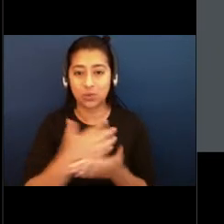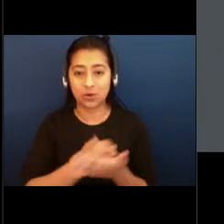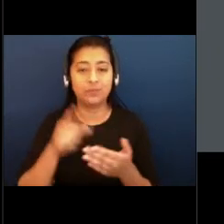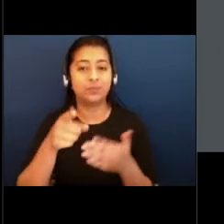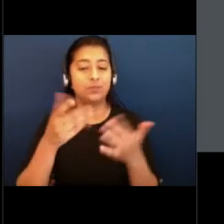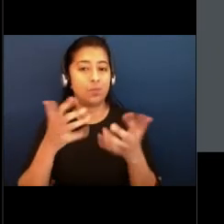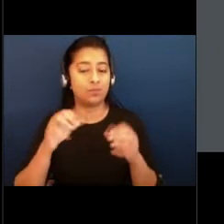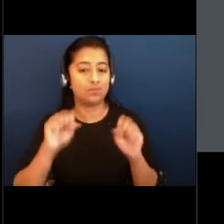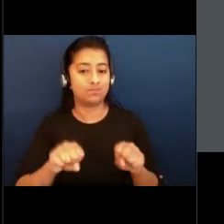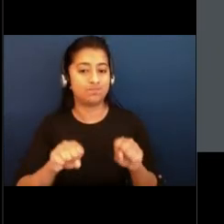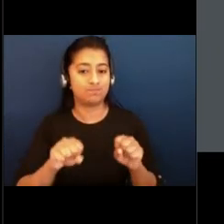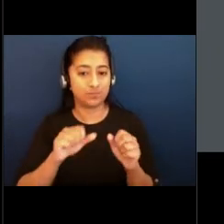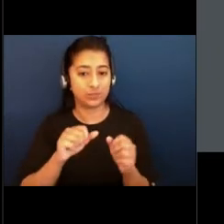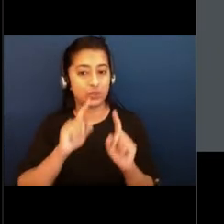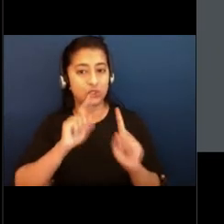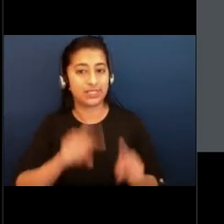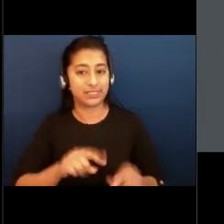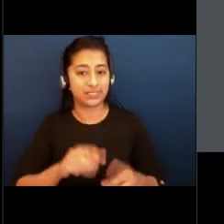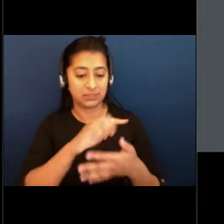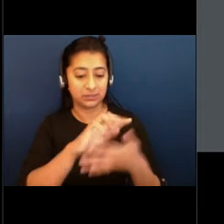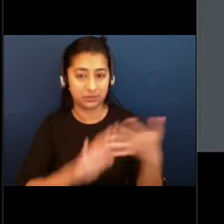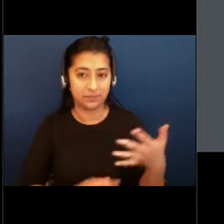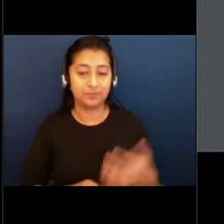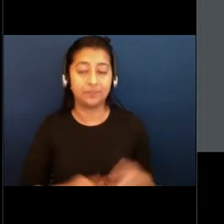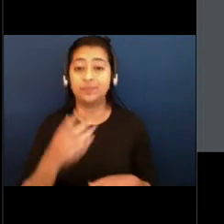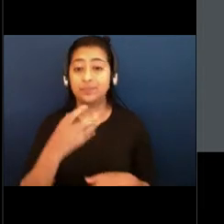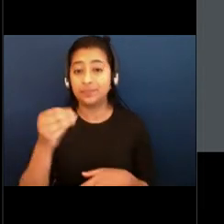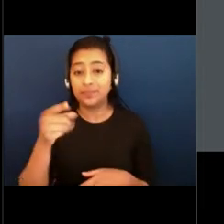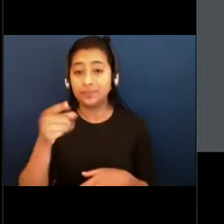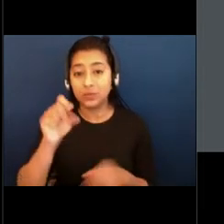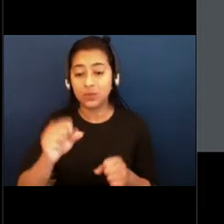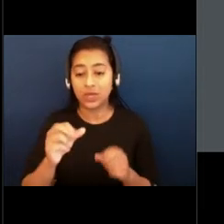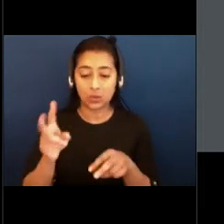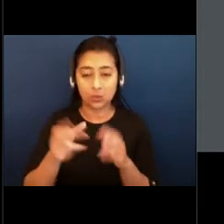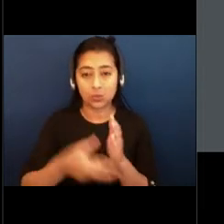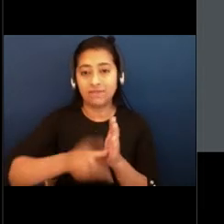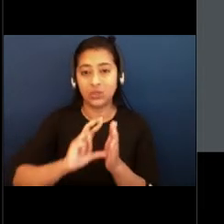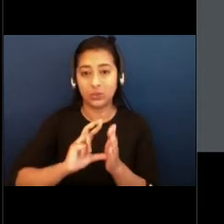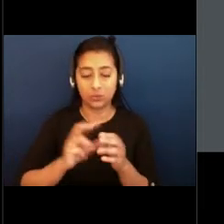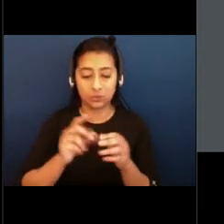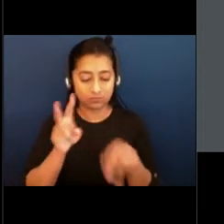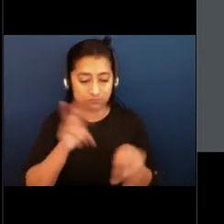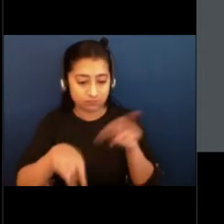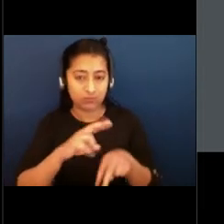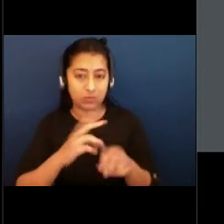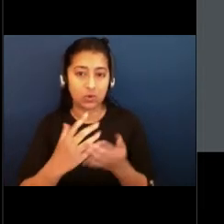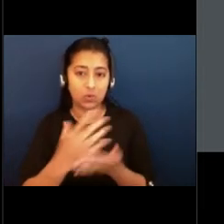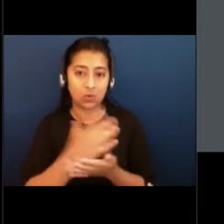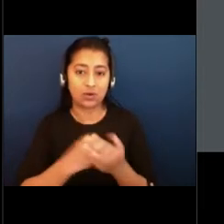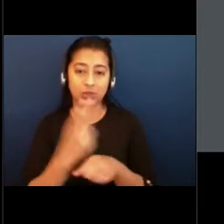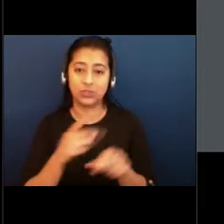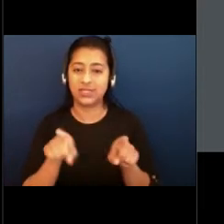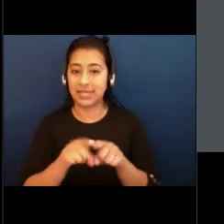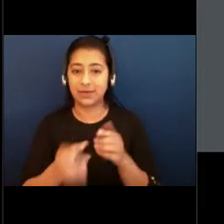to address. Likewise, you can review a corpus using this criteria. So this is a